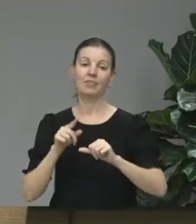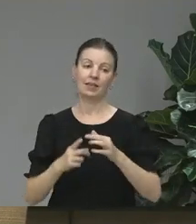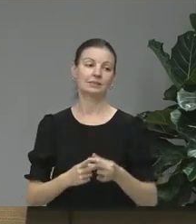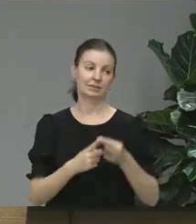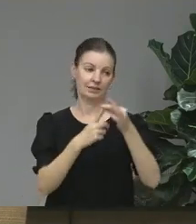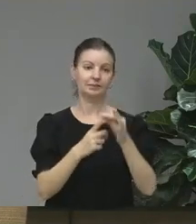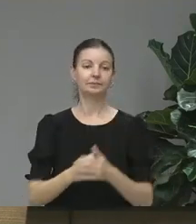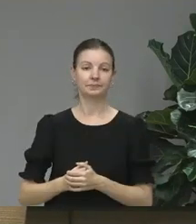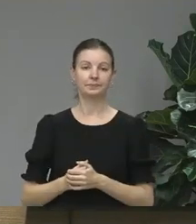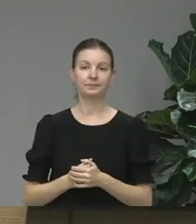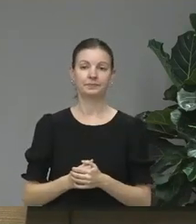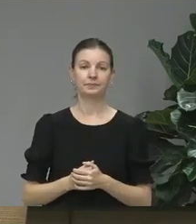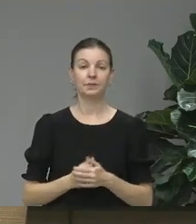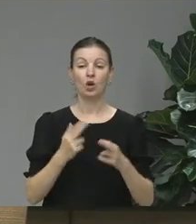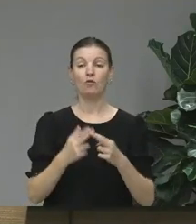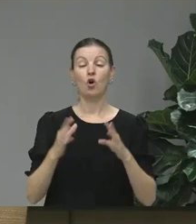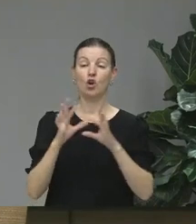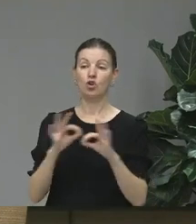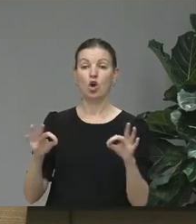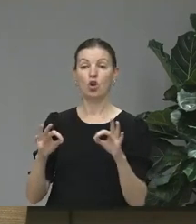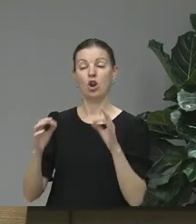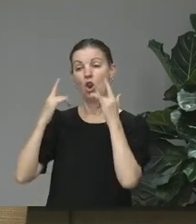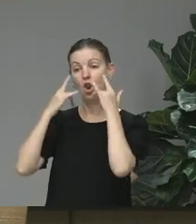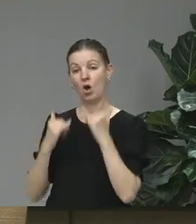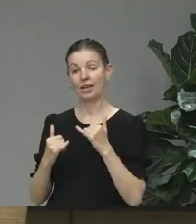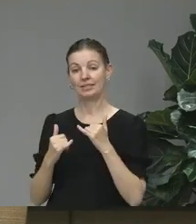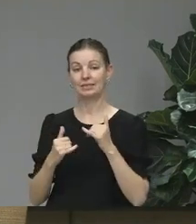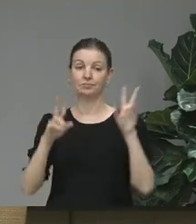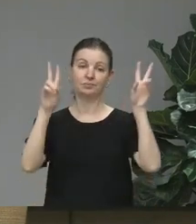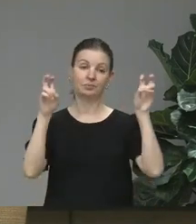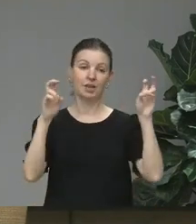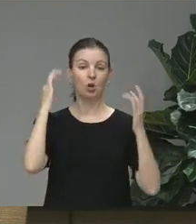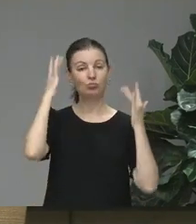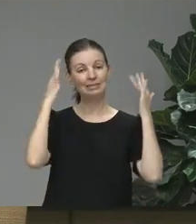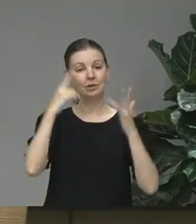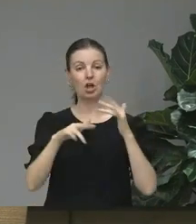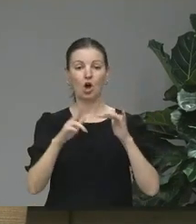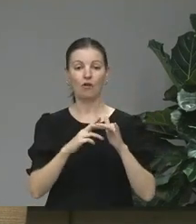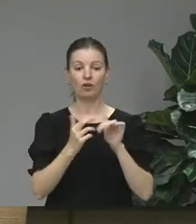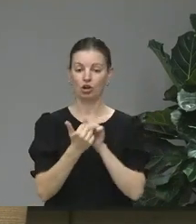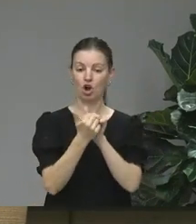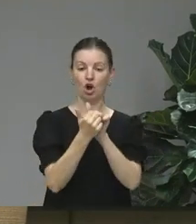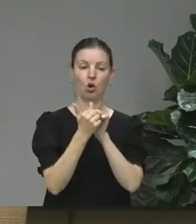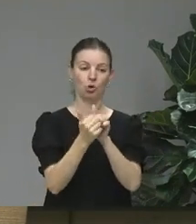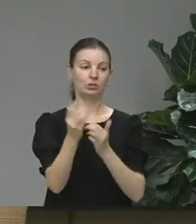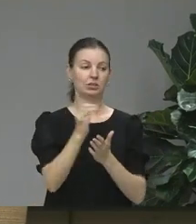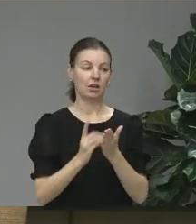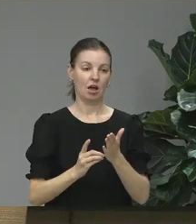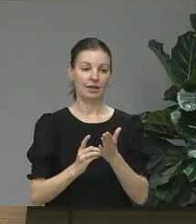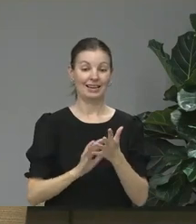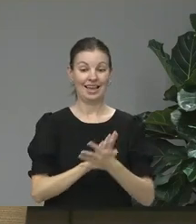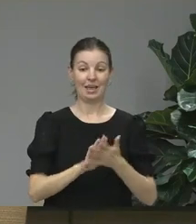one. For non-lawyers, it's called the principle of co-design. And we wouldn't have had robo-debt and we won't